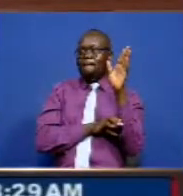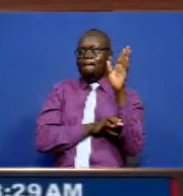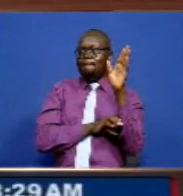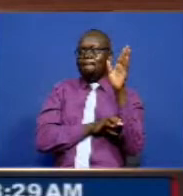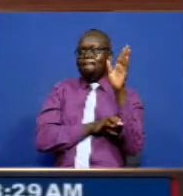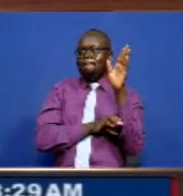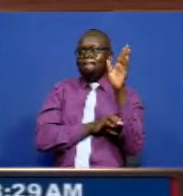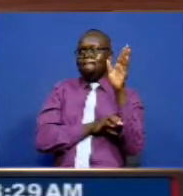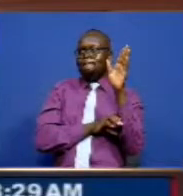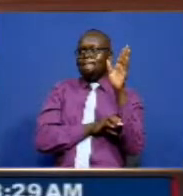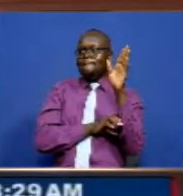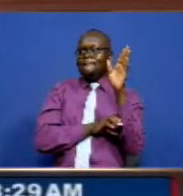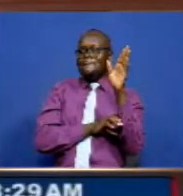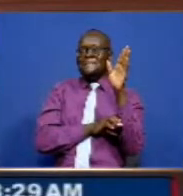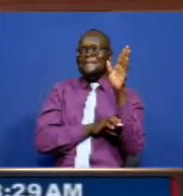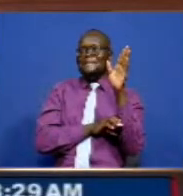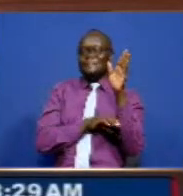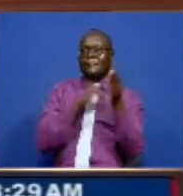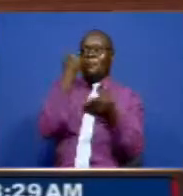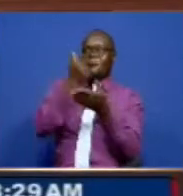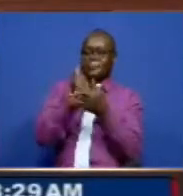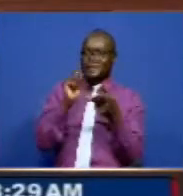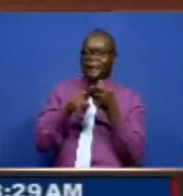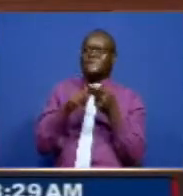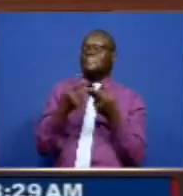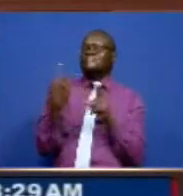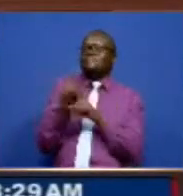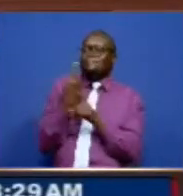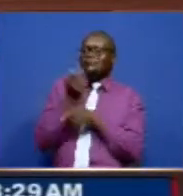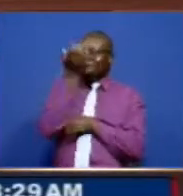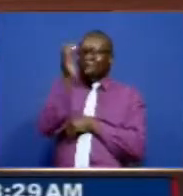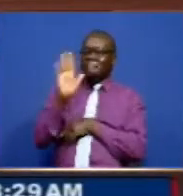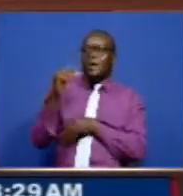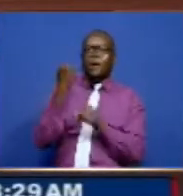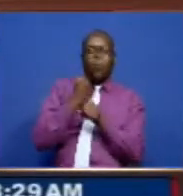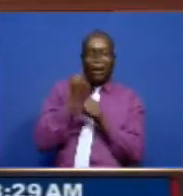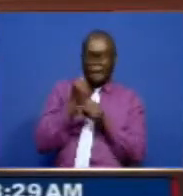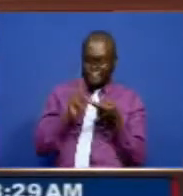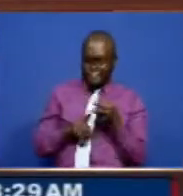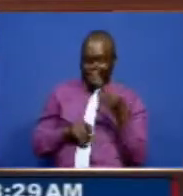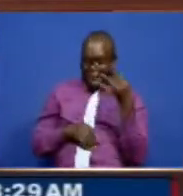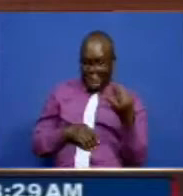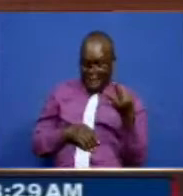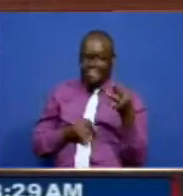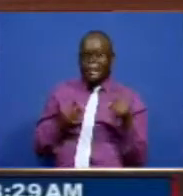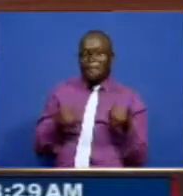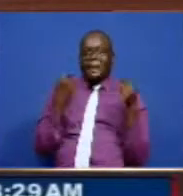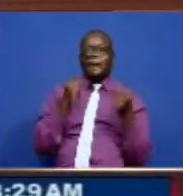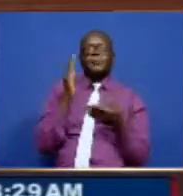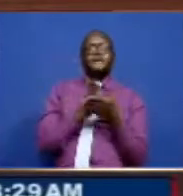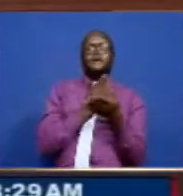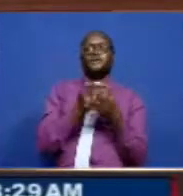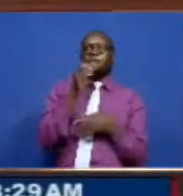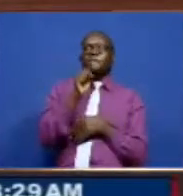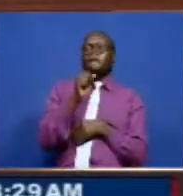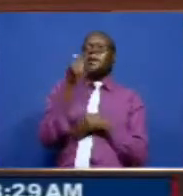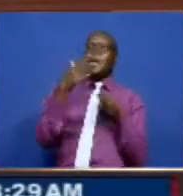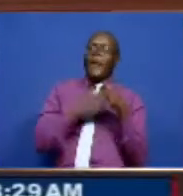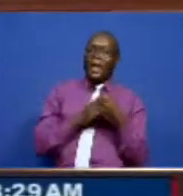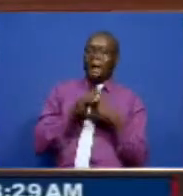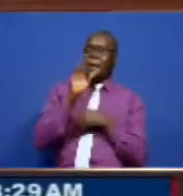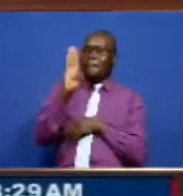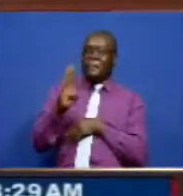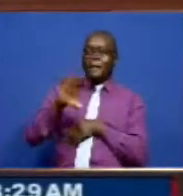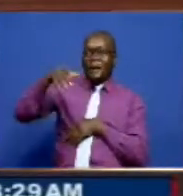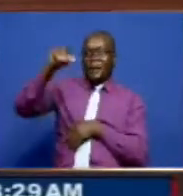amounts to abuse of office and relegation of duties. 3, violation of Section 59(b) of the